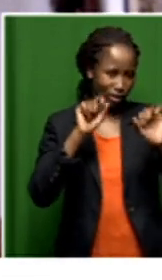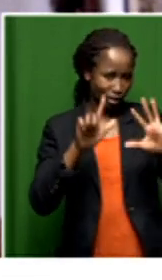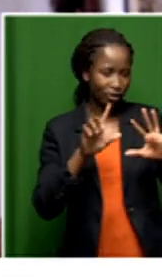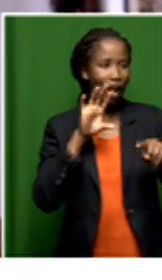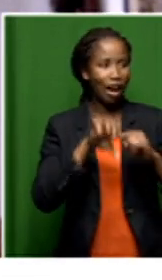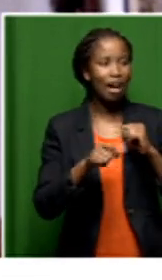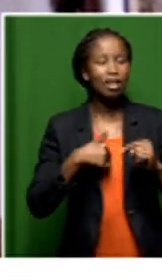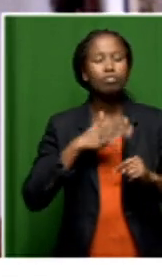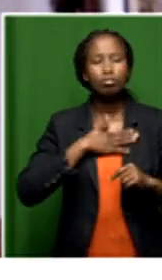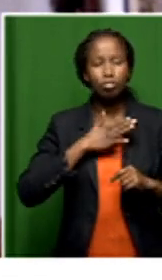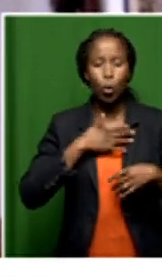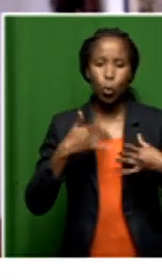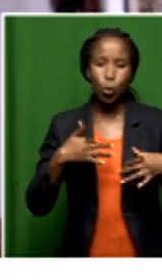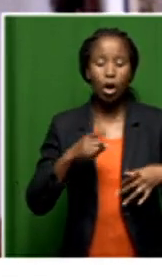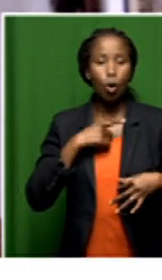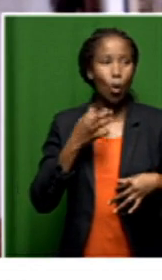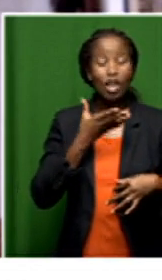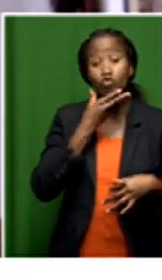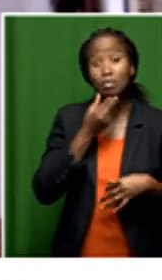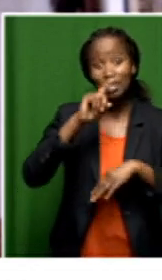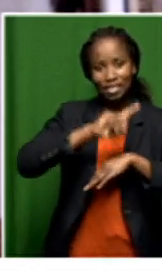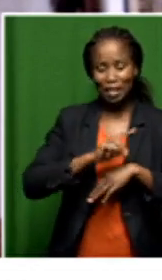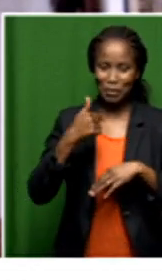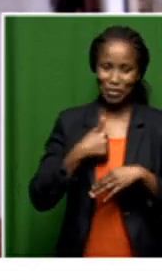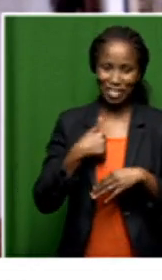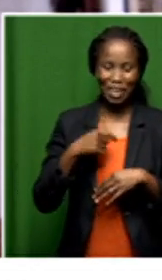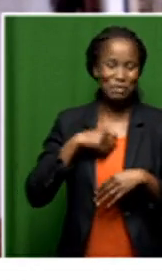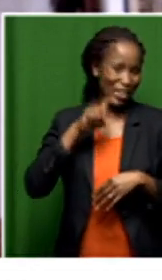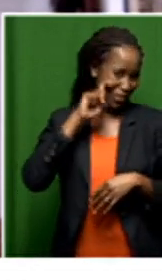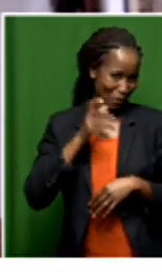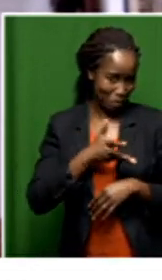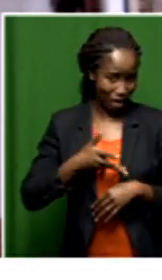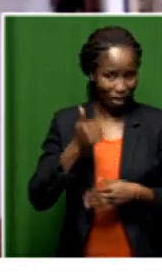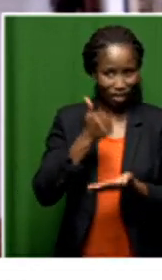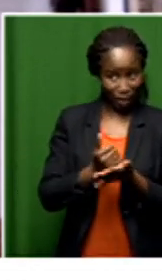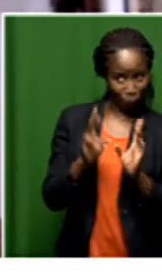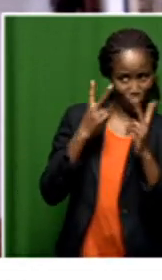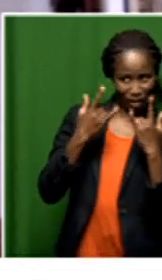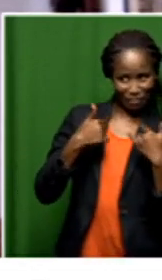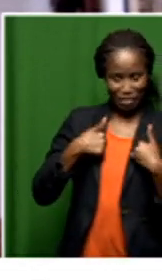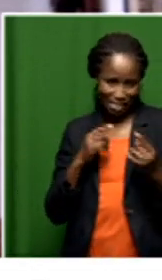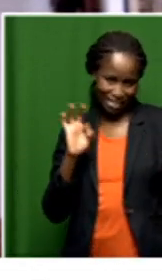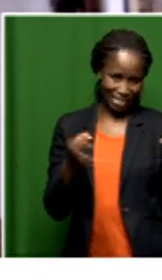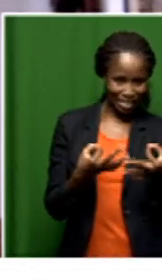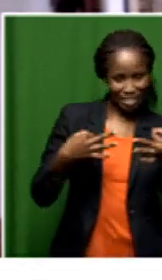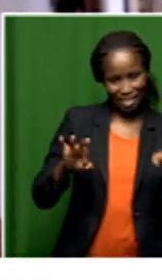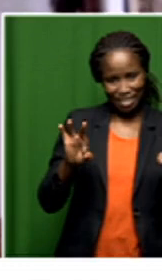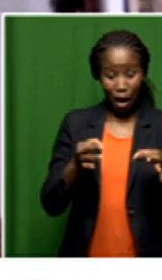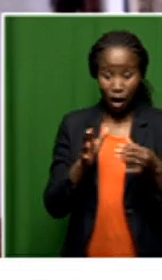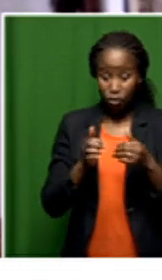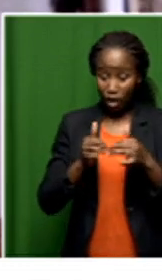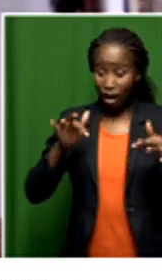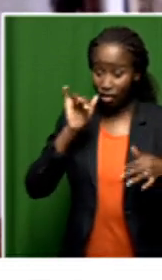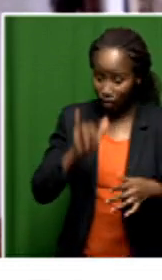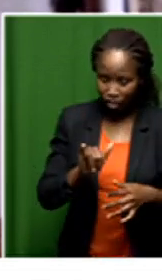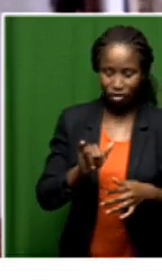was a Christmas day, as I always say, and I was just performing for my gran and everything. And I guess ever since then, my love for music has never stopped.